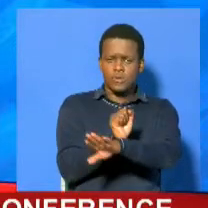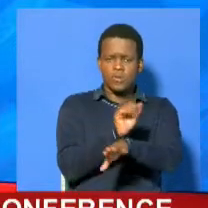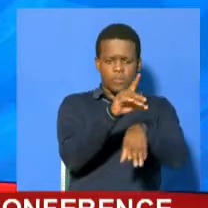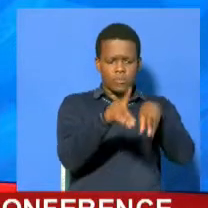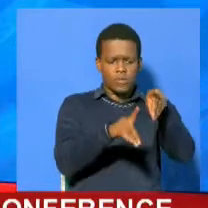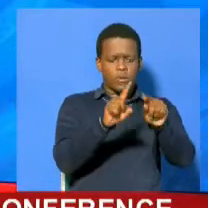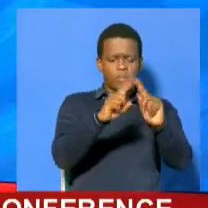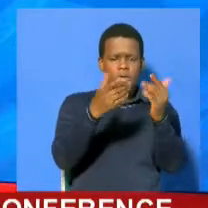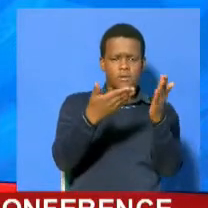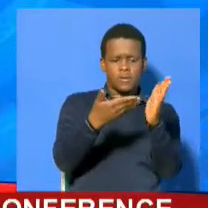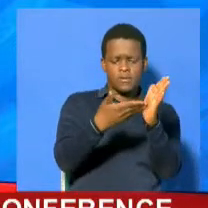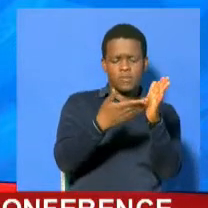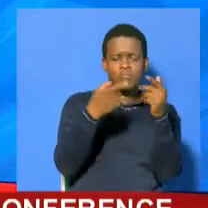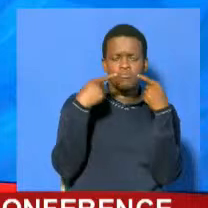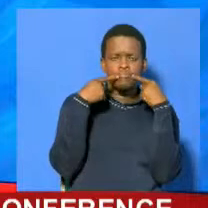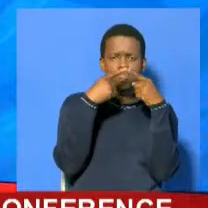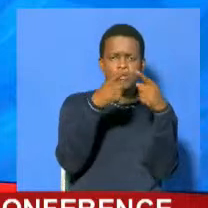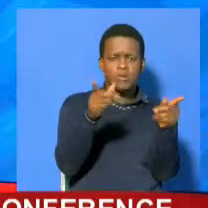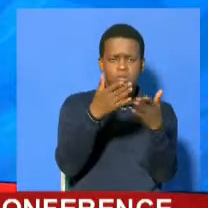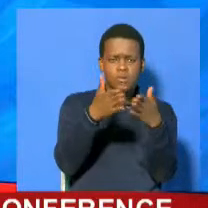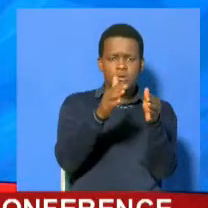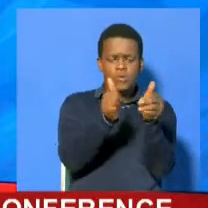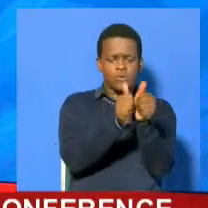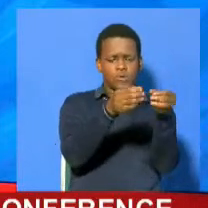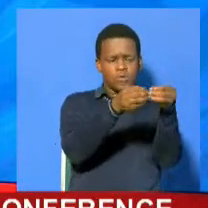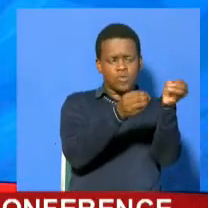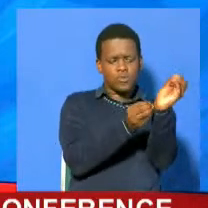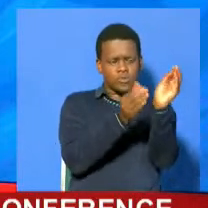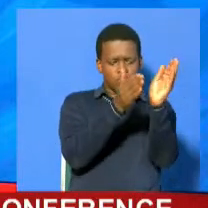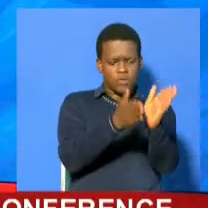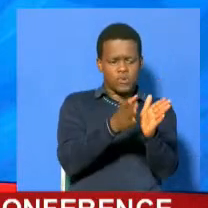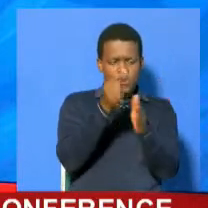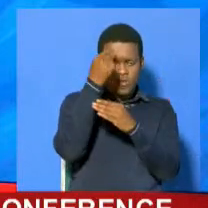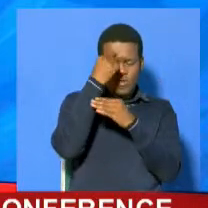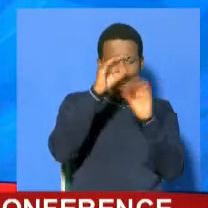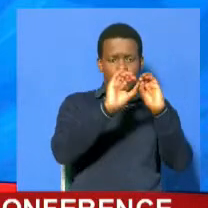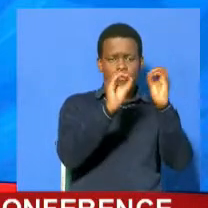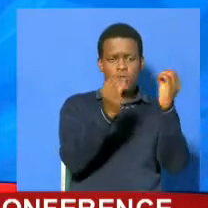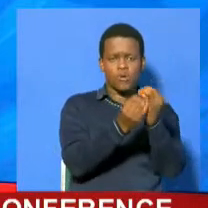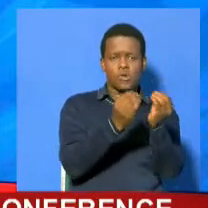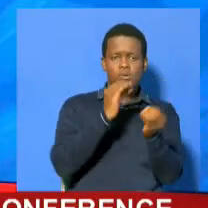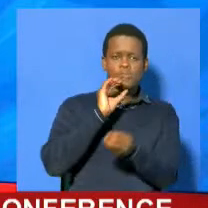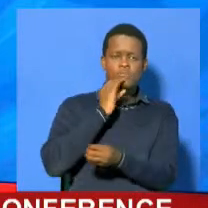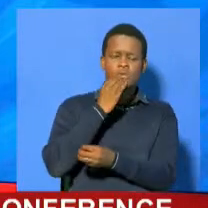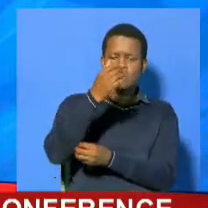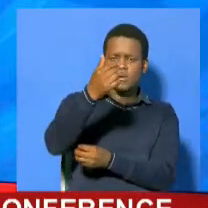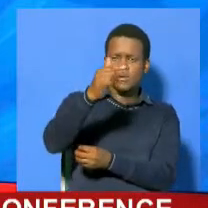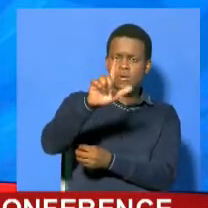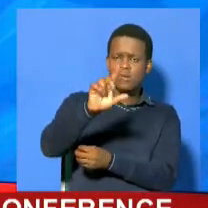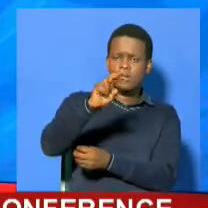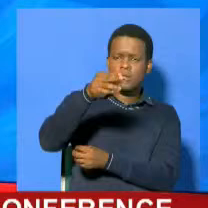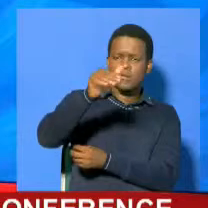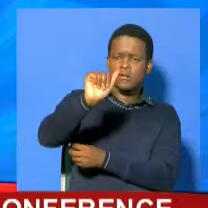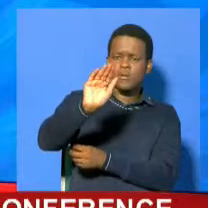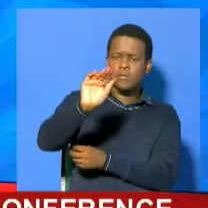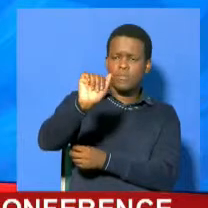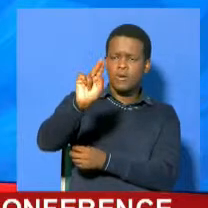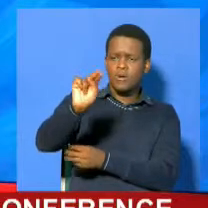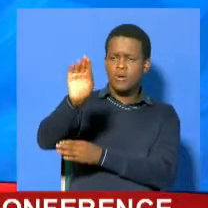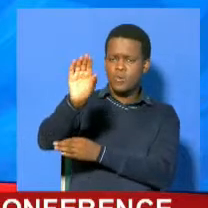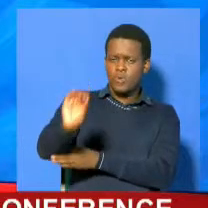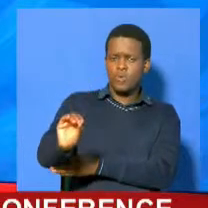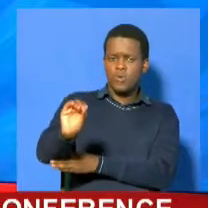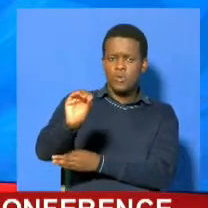revealed by the Chief Executive Officer of the Institute, Mr. Shandukani Hlabano, during a media